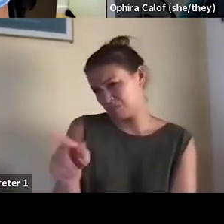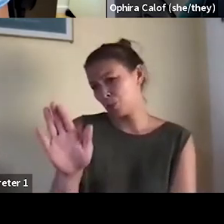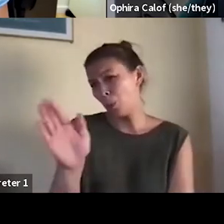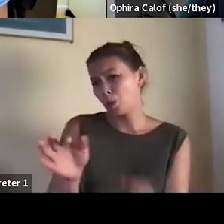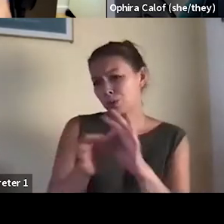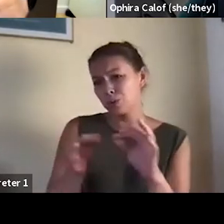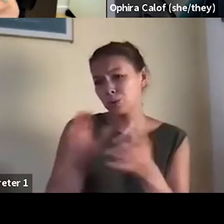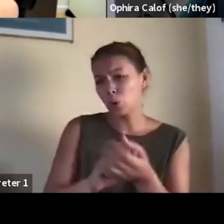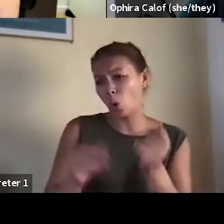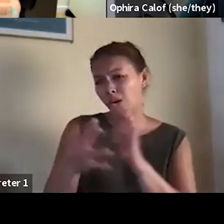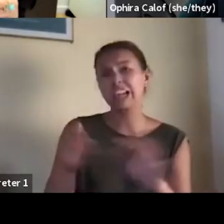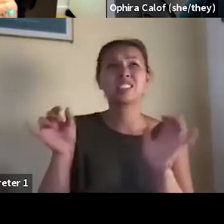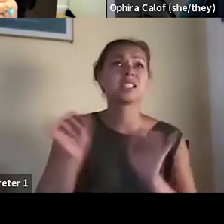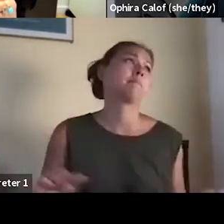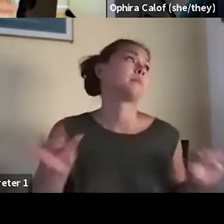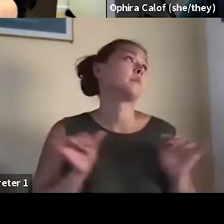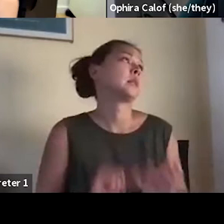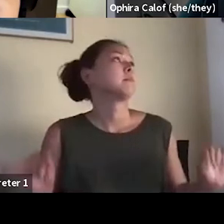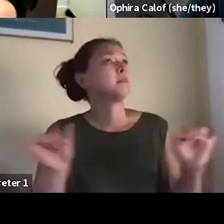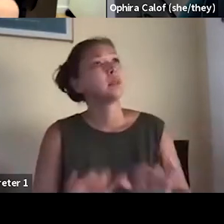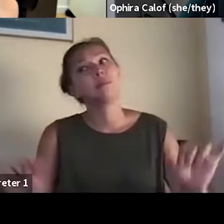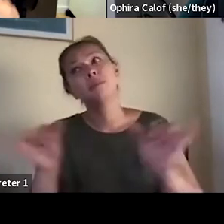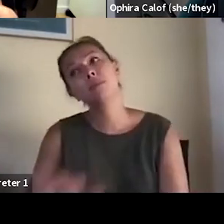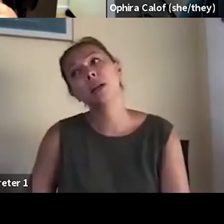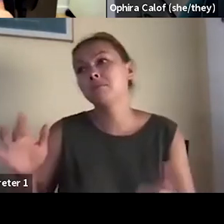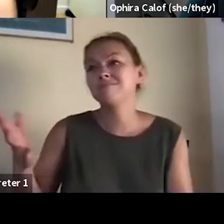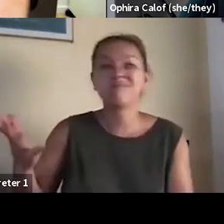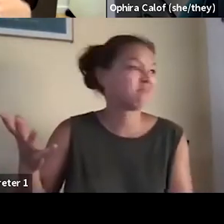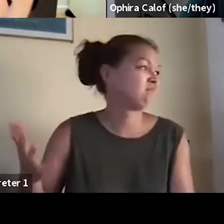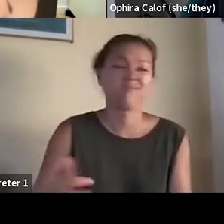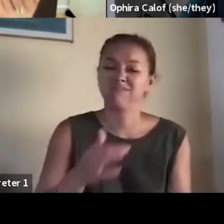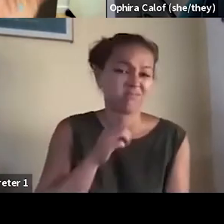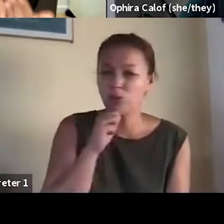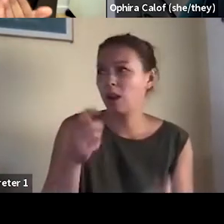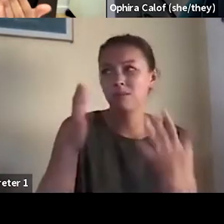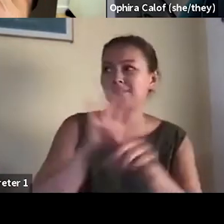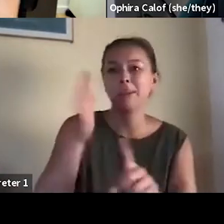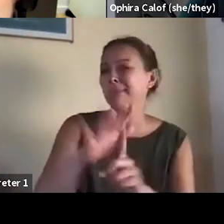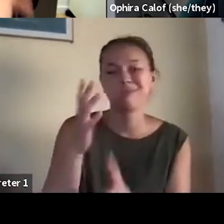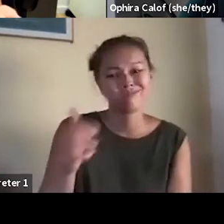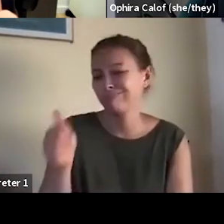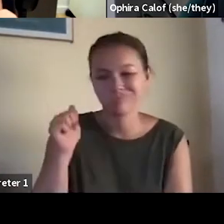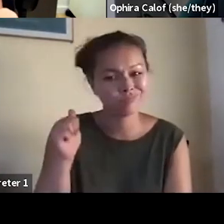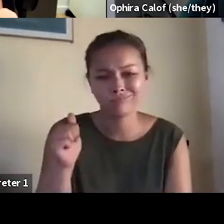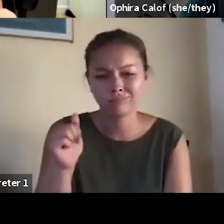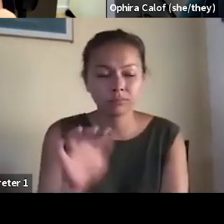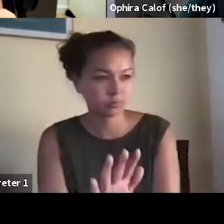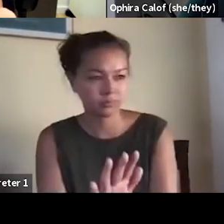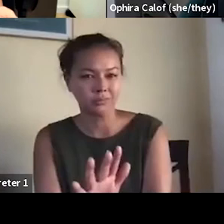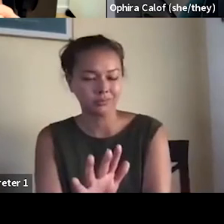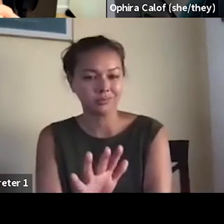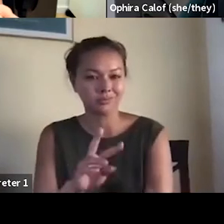you, because your story is a human story. And you need to just keep pushing until you find the person who sees that.